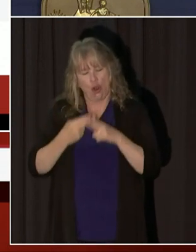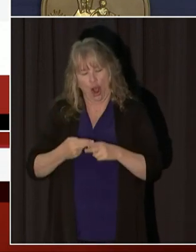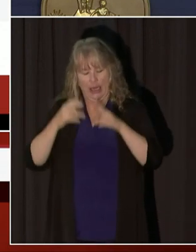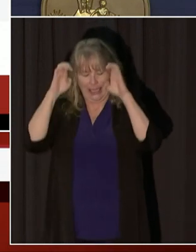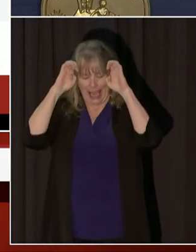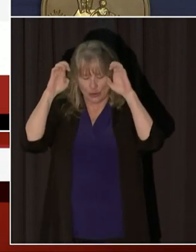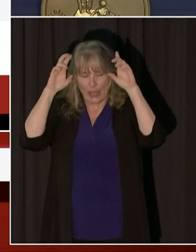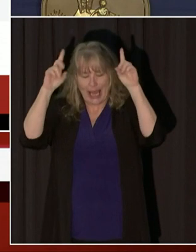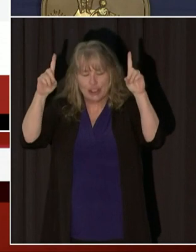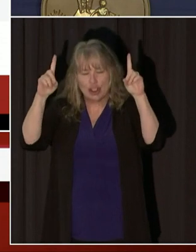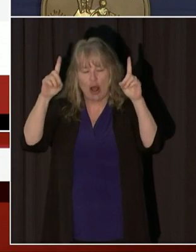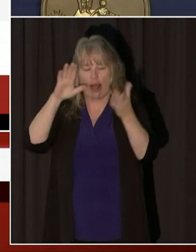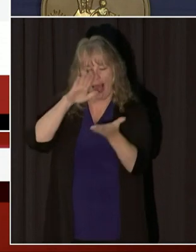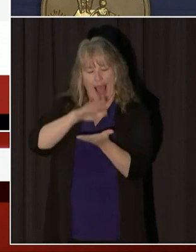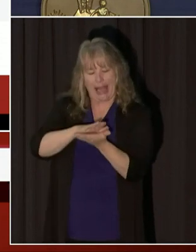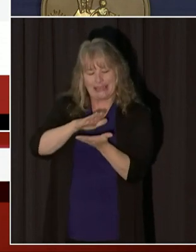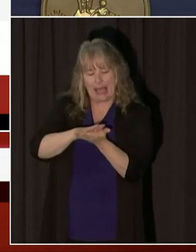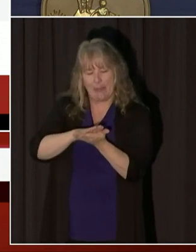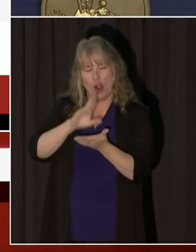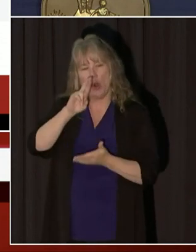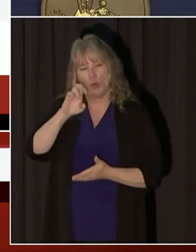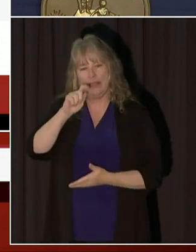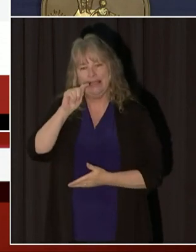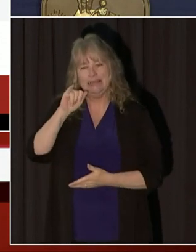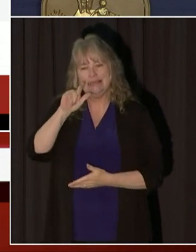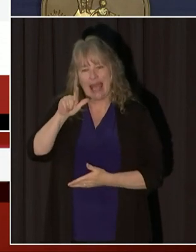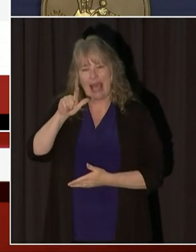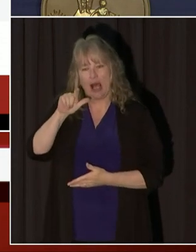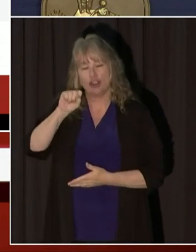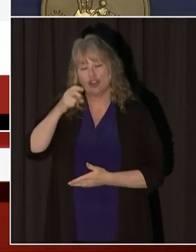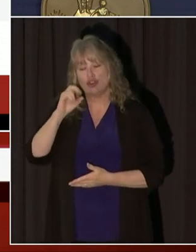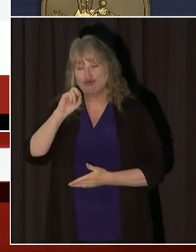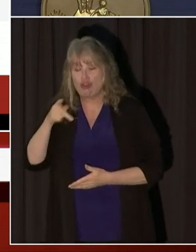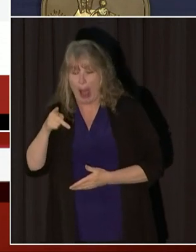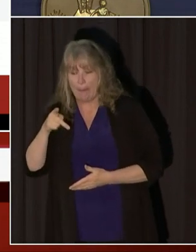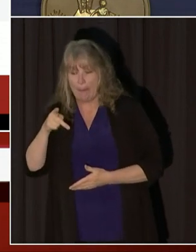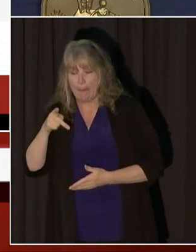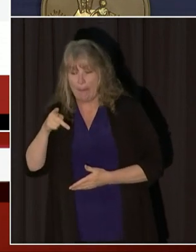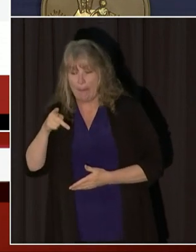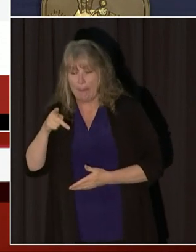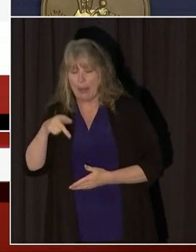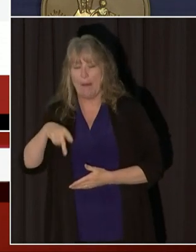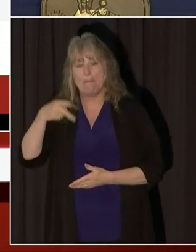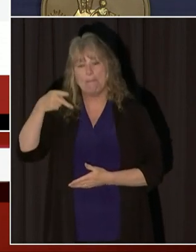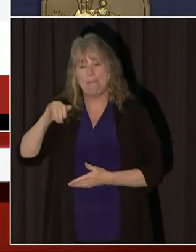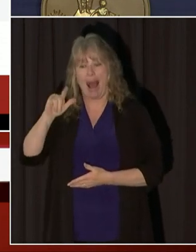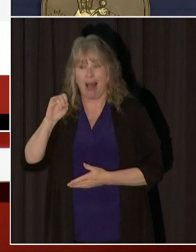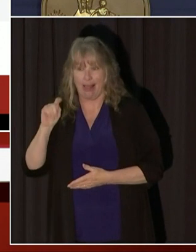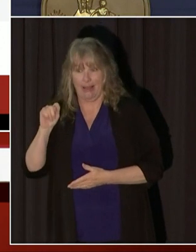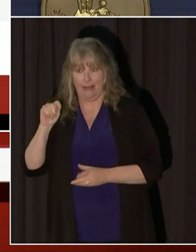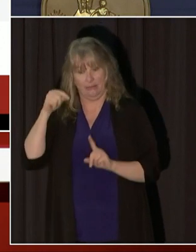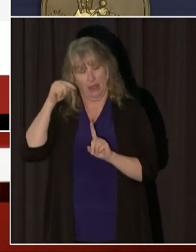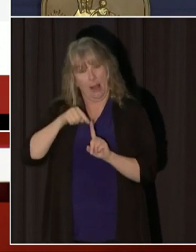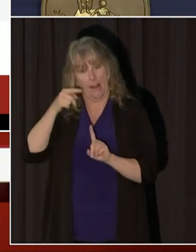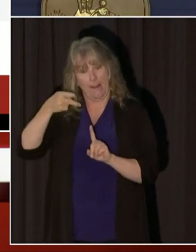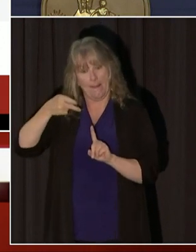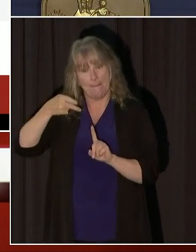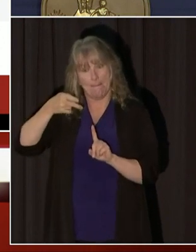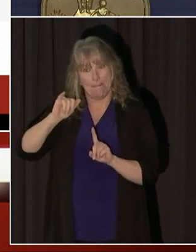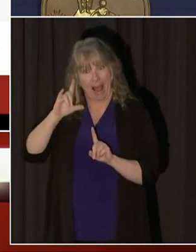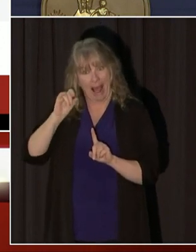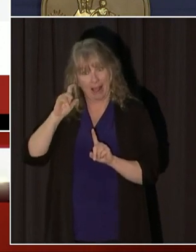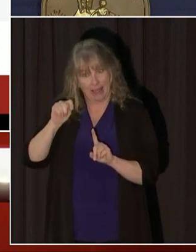Retail Shops Pilot. And through this pilot, we will grant waivers to locally